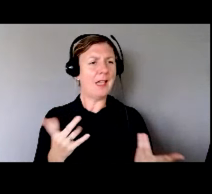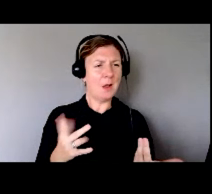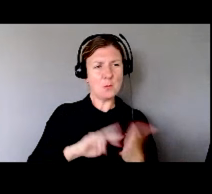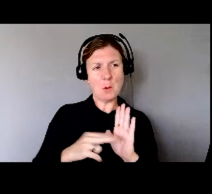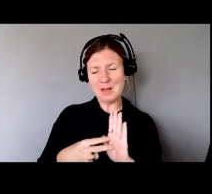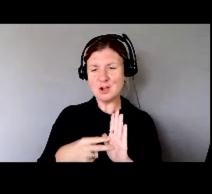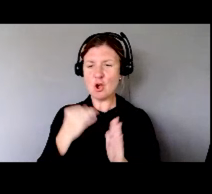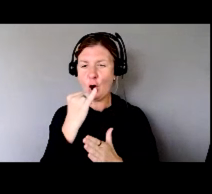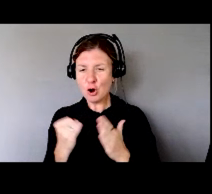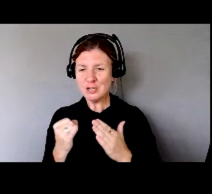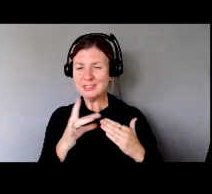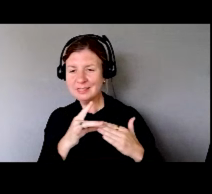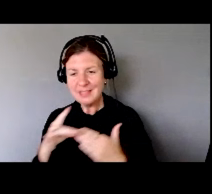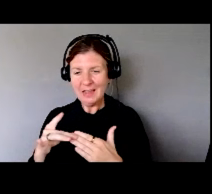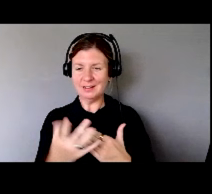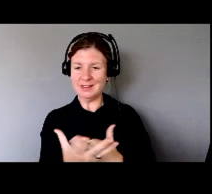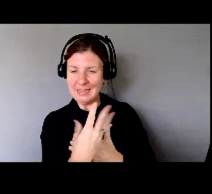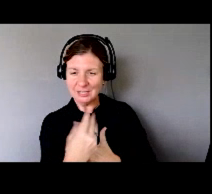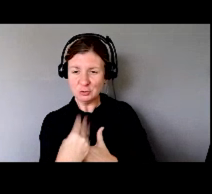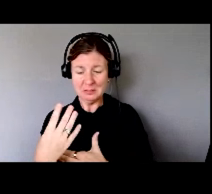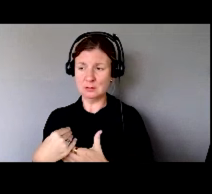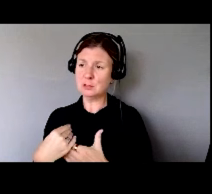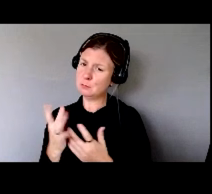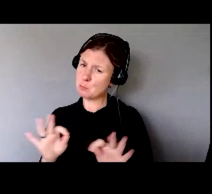which is a very important part of this project.